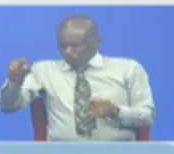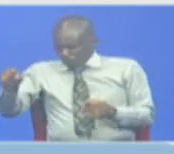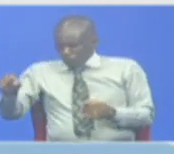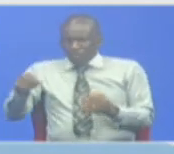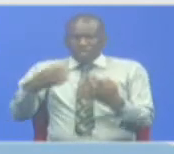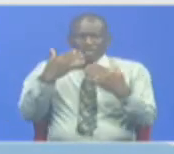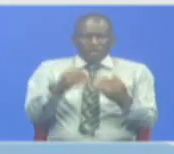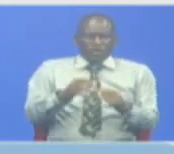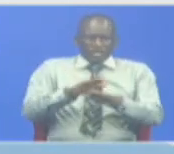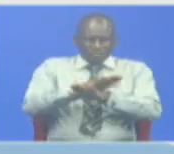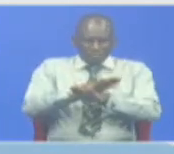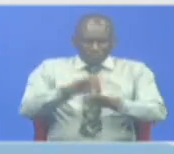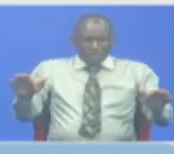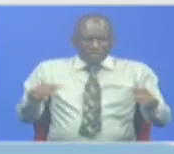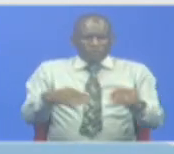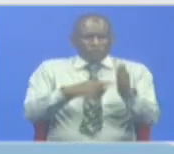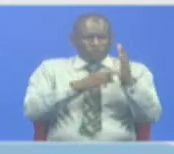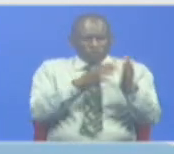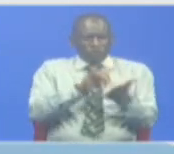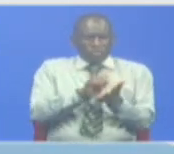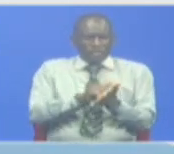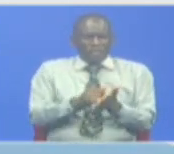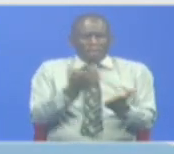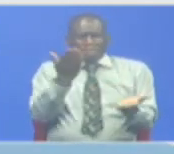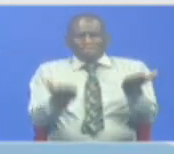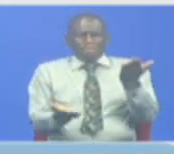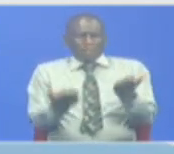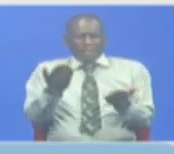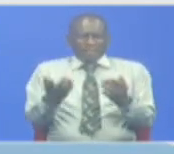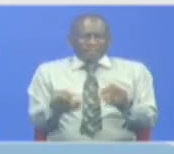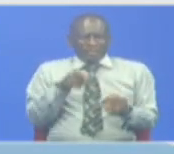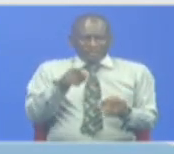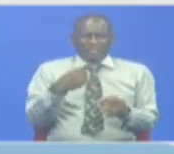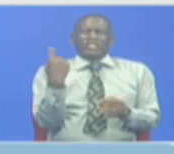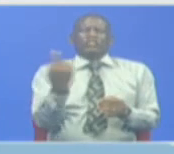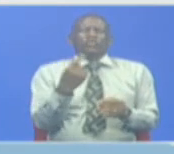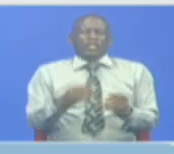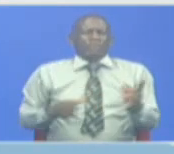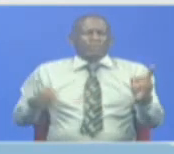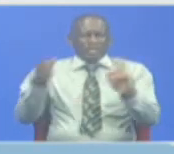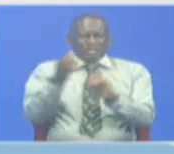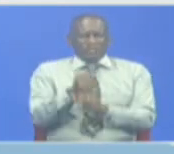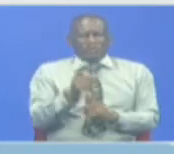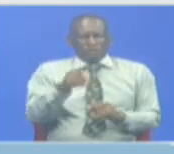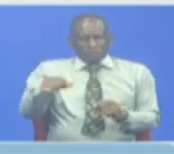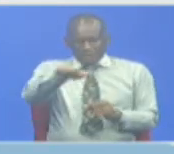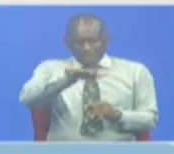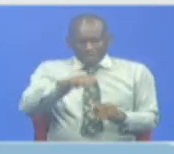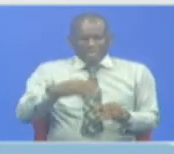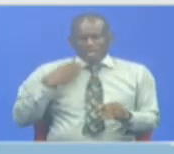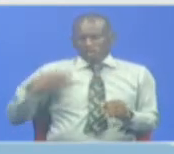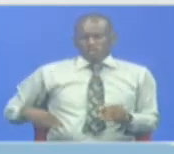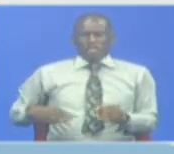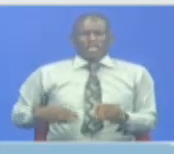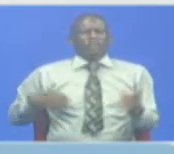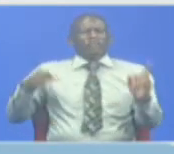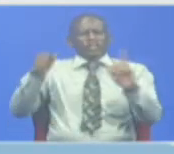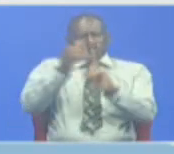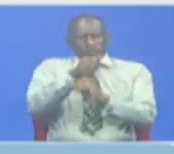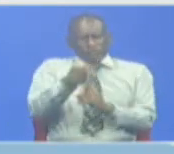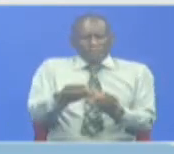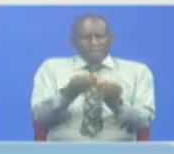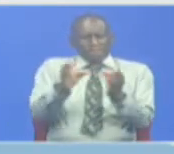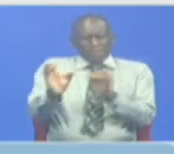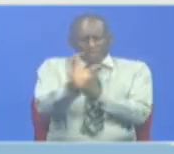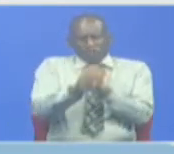it flattens. And again, we'll show you that curve balancing out. This has only been achieved in one place. That's China so far. Most countries